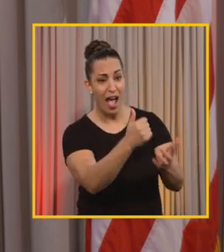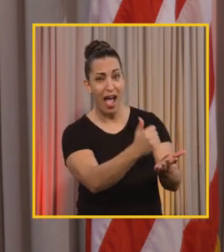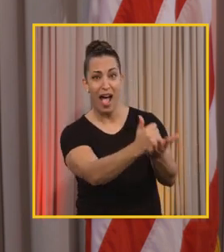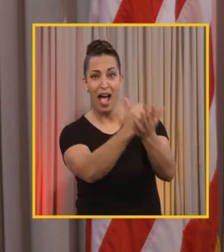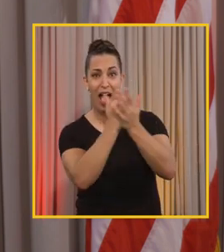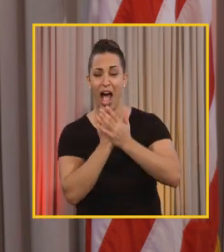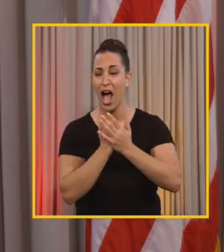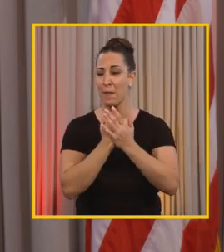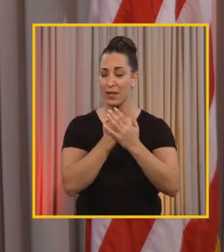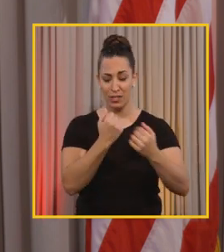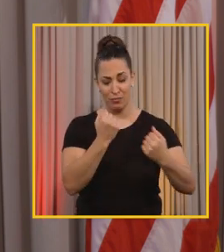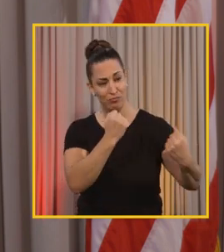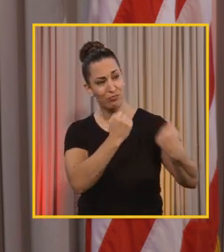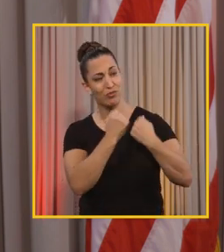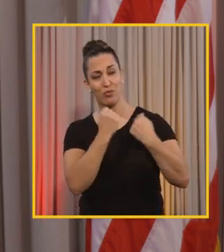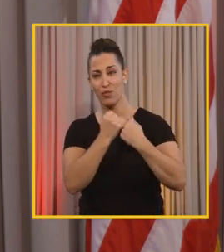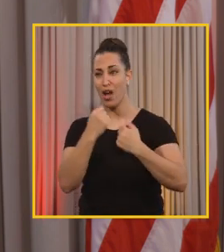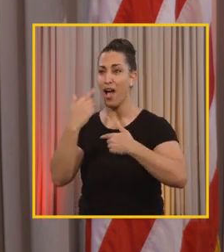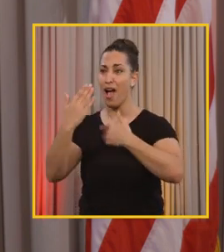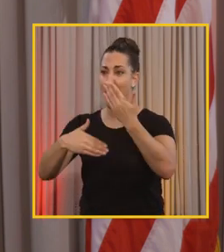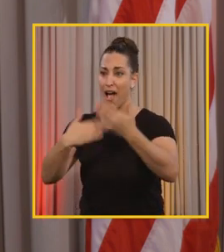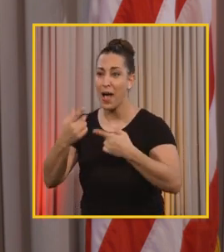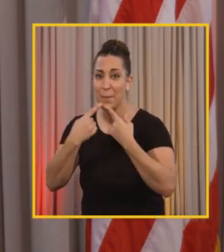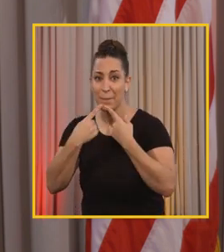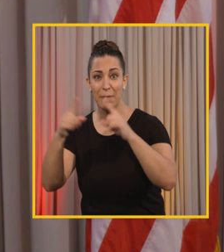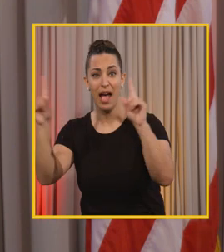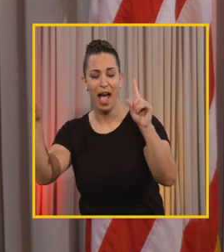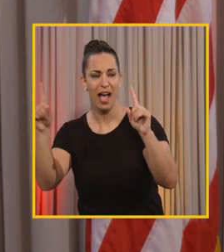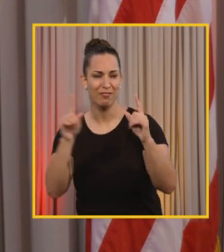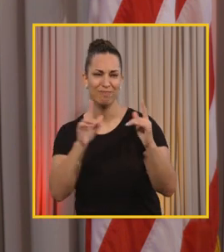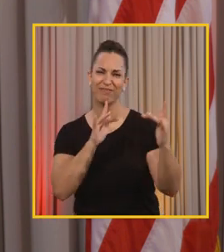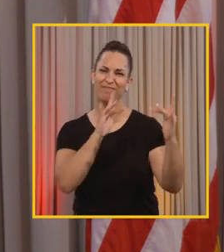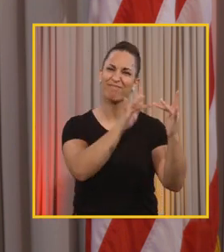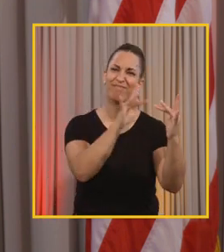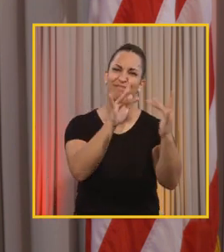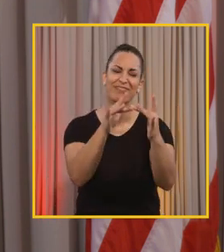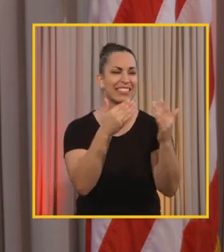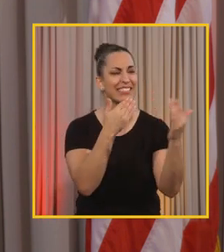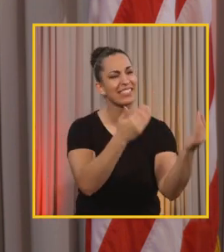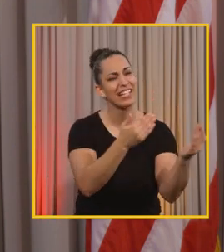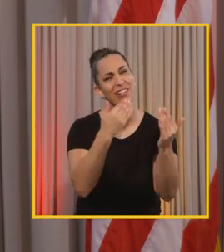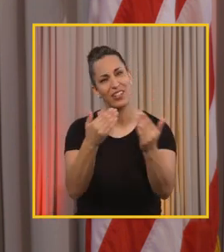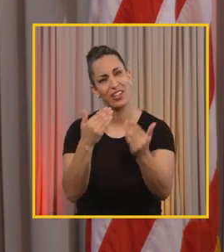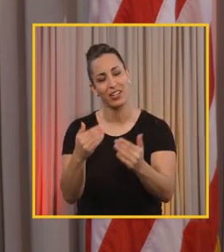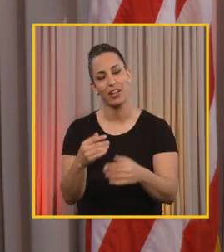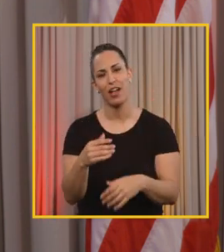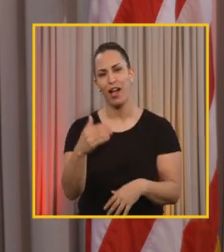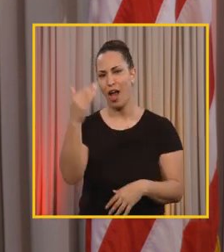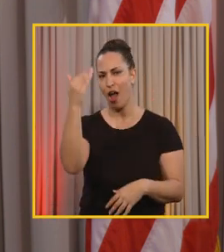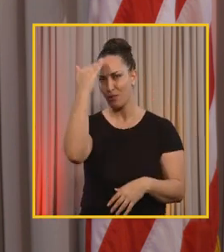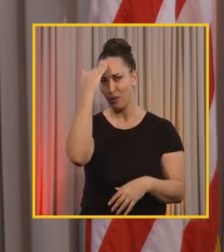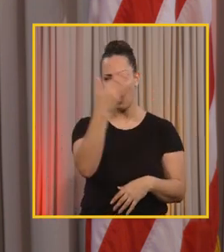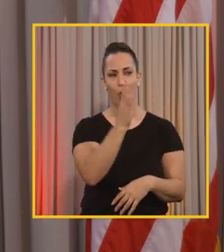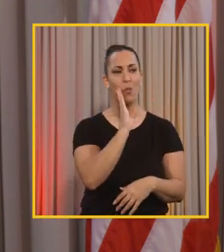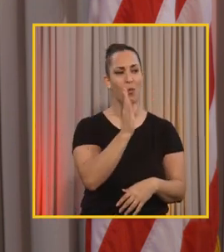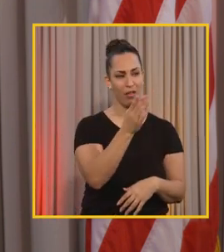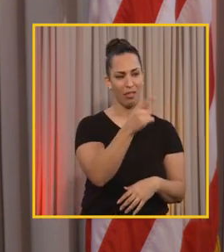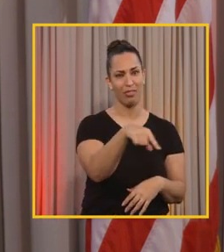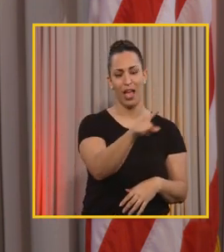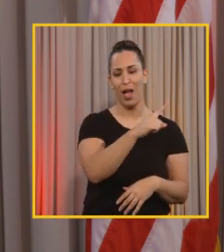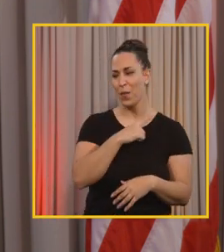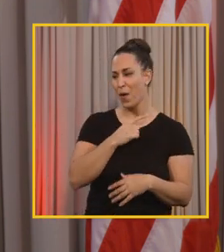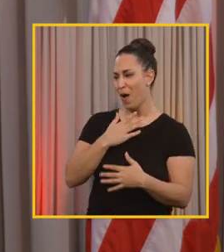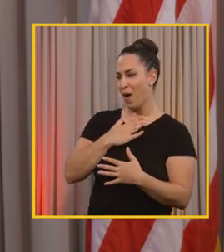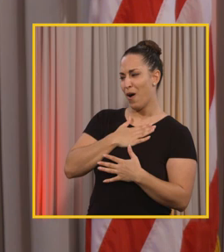friends and loved ones, I would encourage you to take time to thank everyone